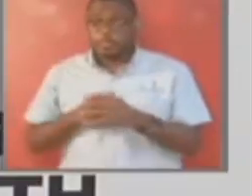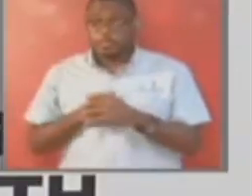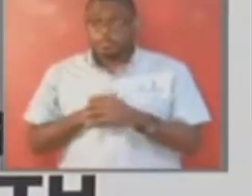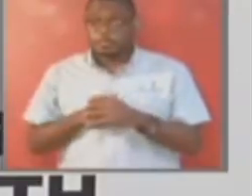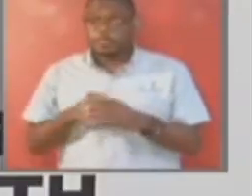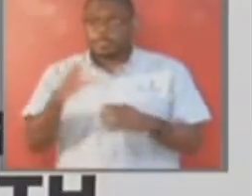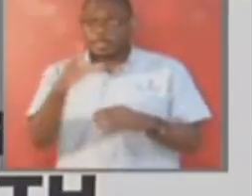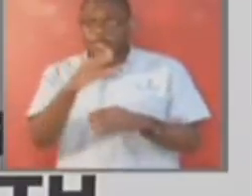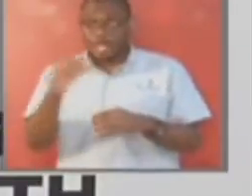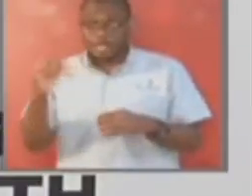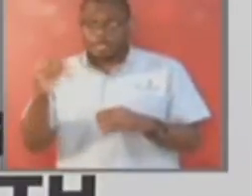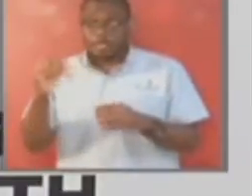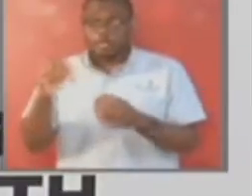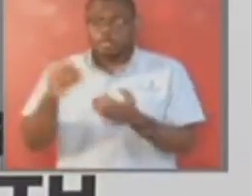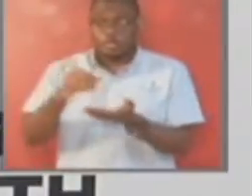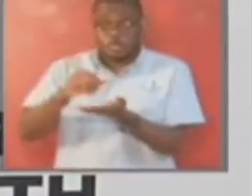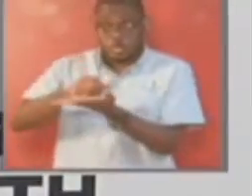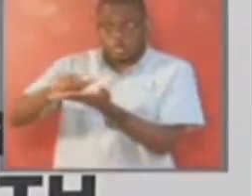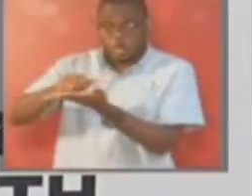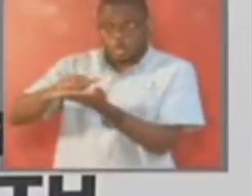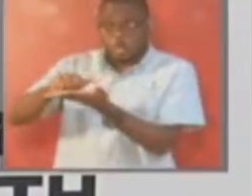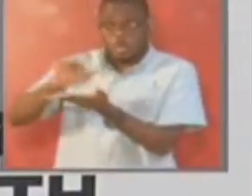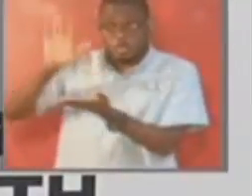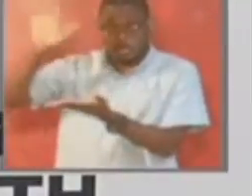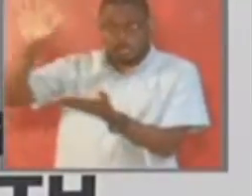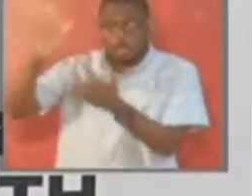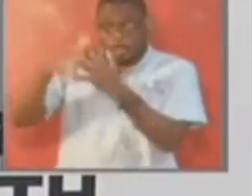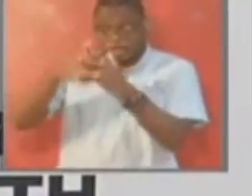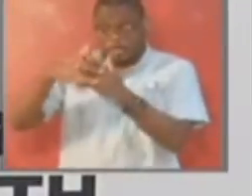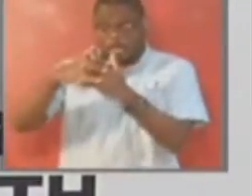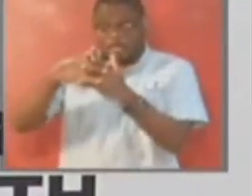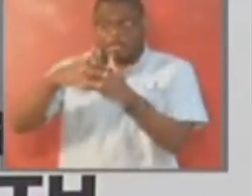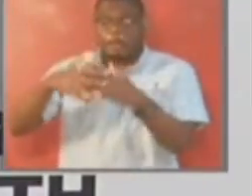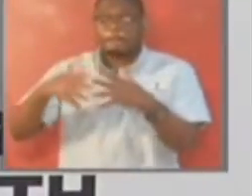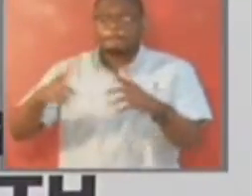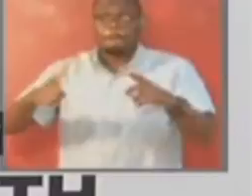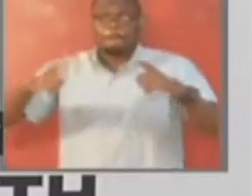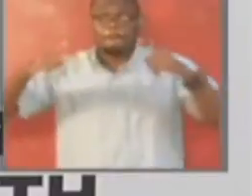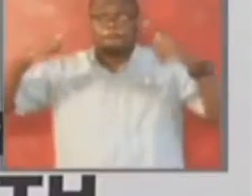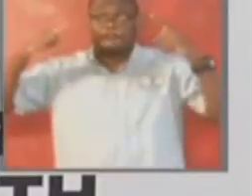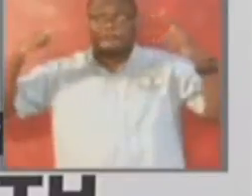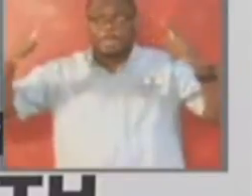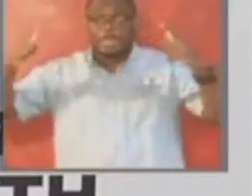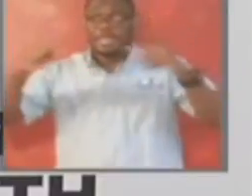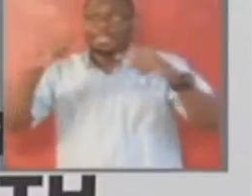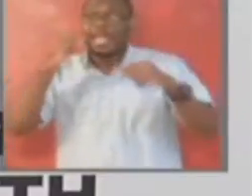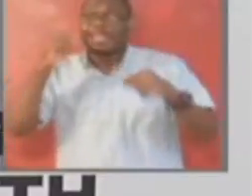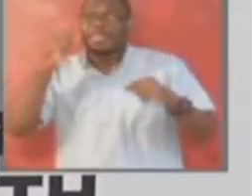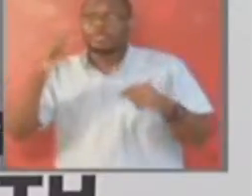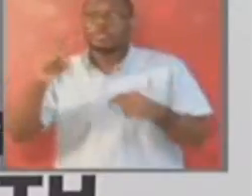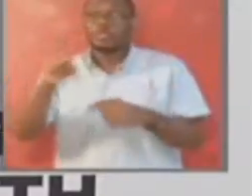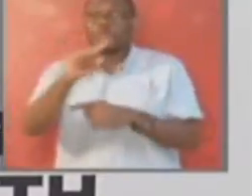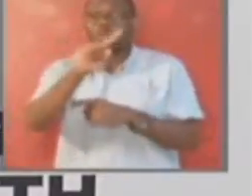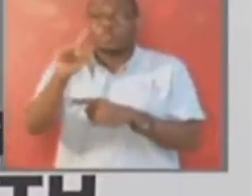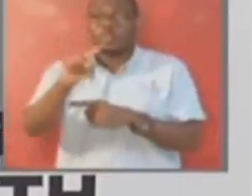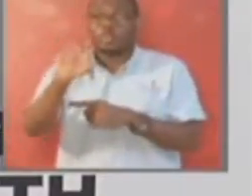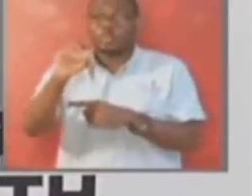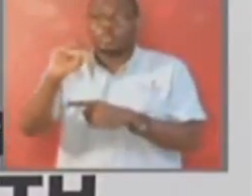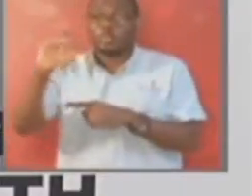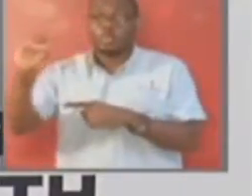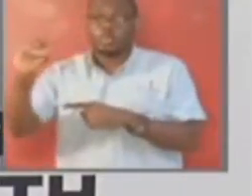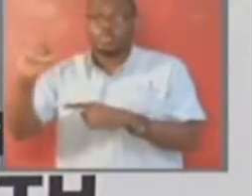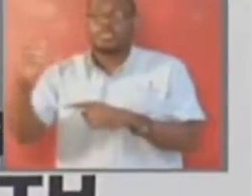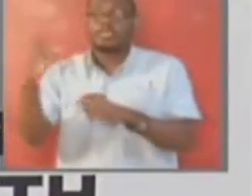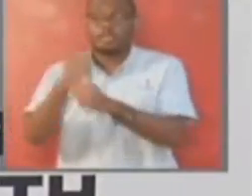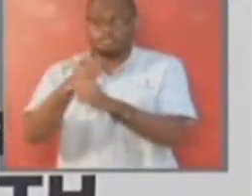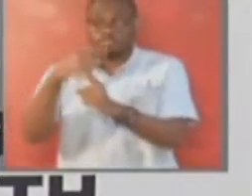there was infection in the large cats at the zoo in that particular area. But having said that, the guidelines